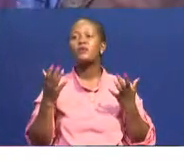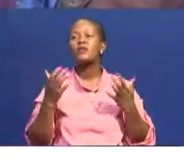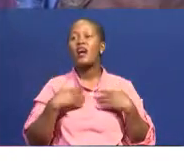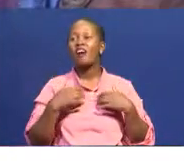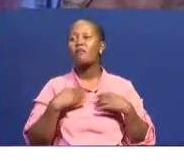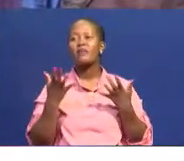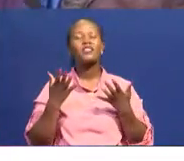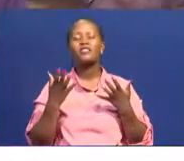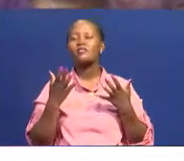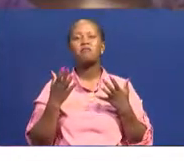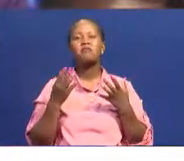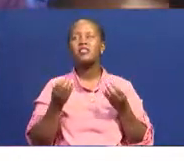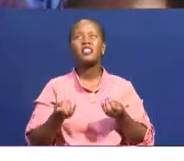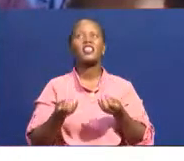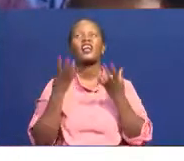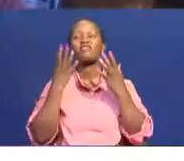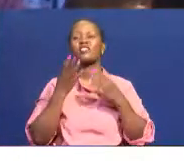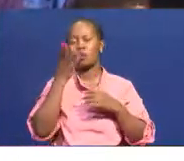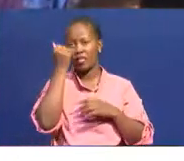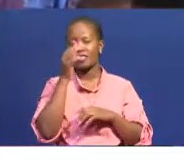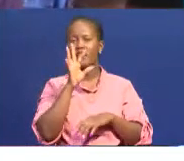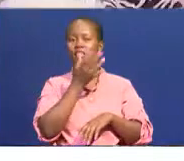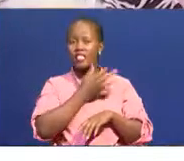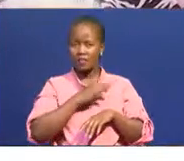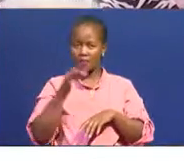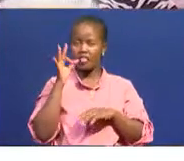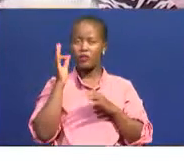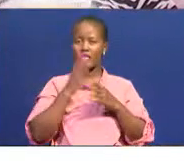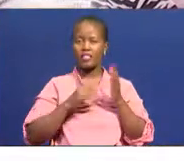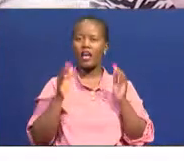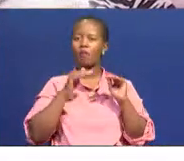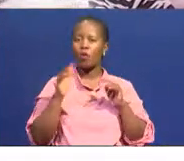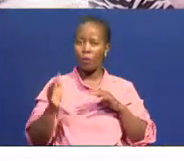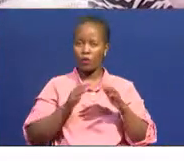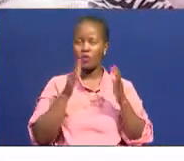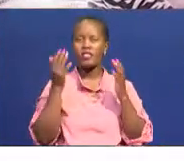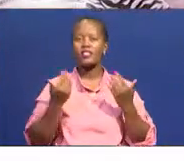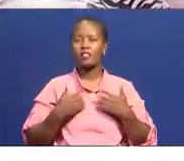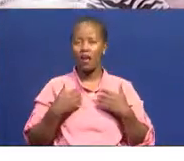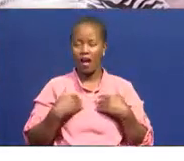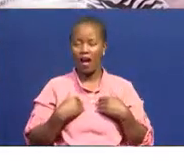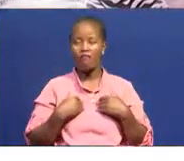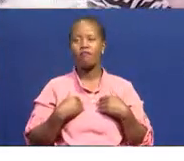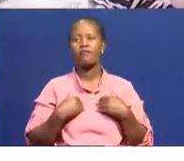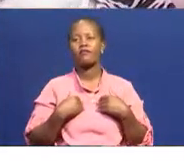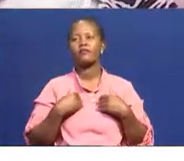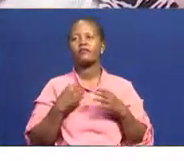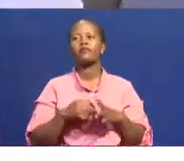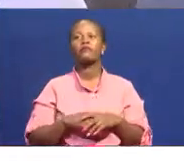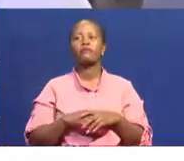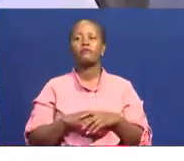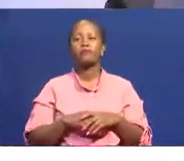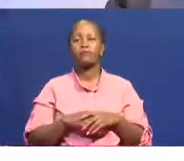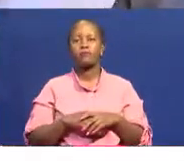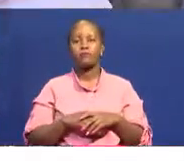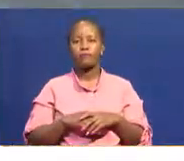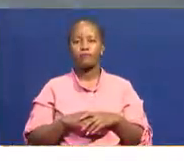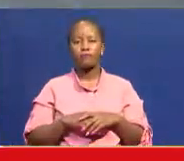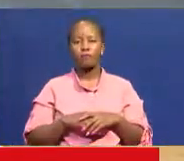sababu spiritually kuna mlango umefunguka. Serafina Nairobi for Lunchtime News.